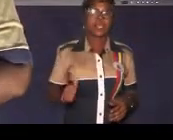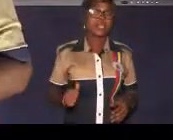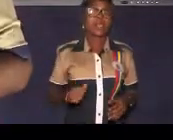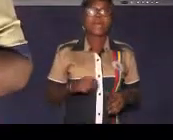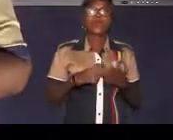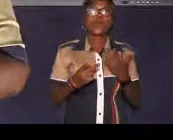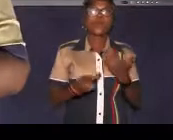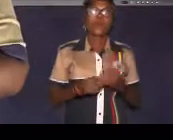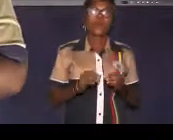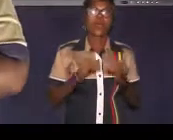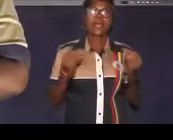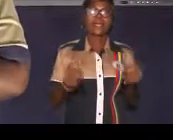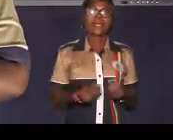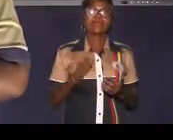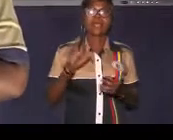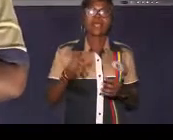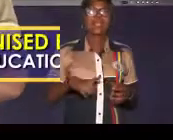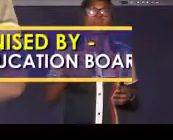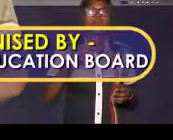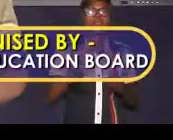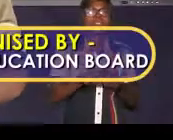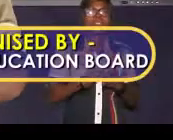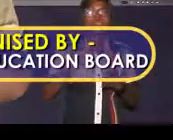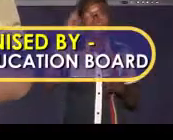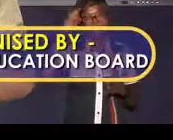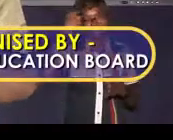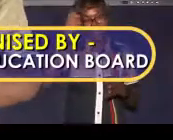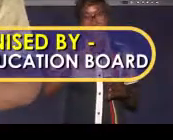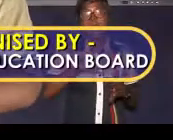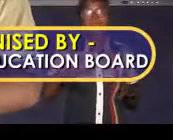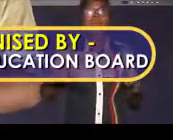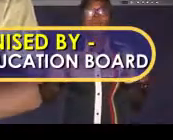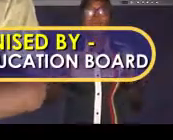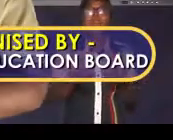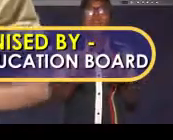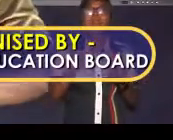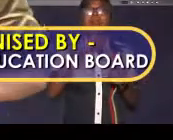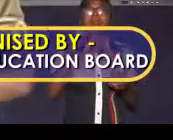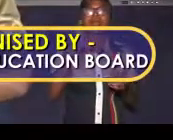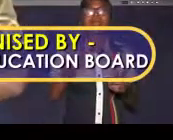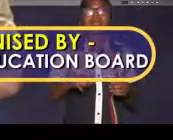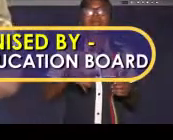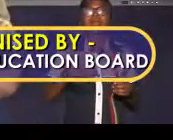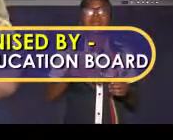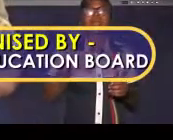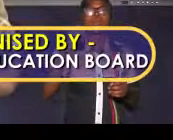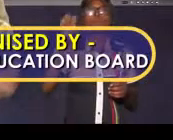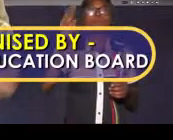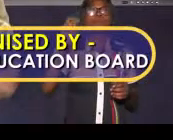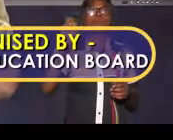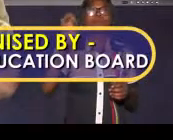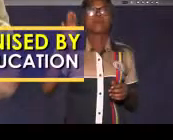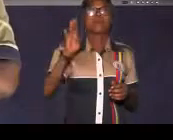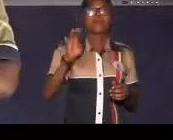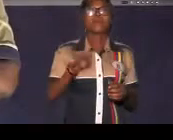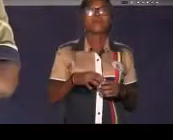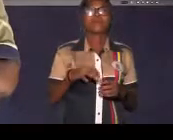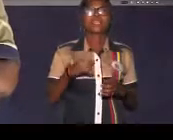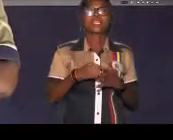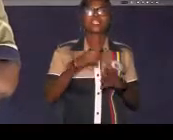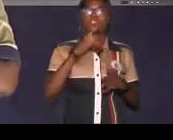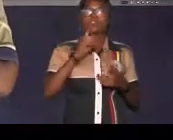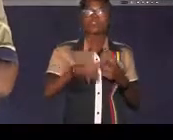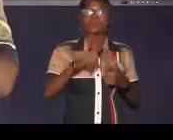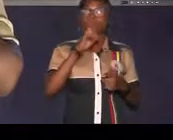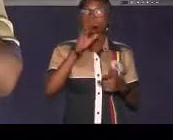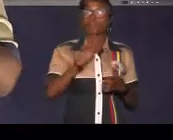program organized by the Lagos State Government and packaged by the Lagos State Universal Basic Education Board, LASUBEB.